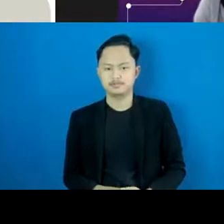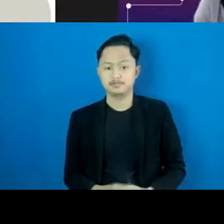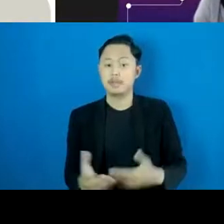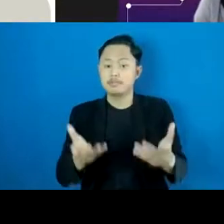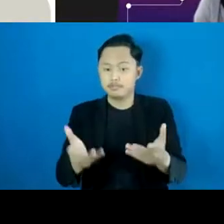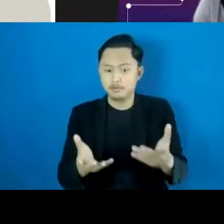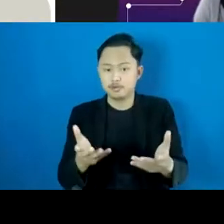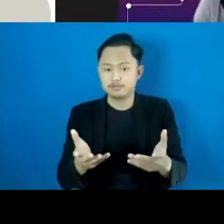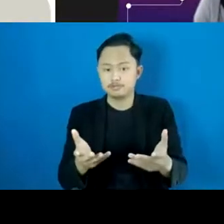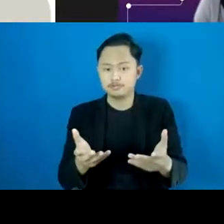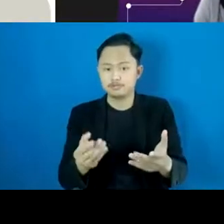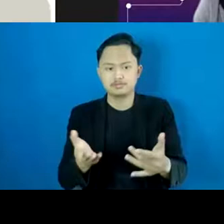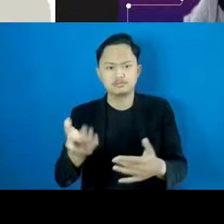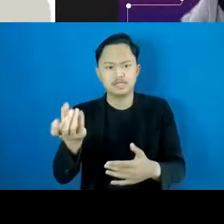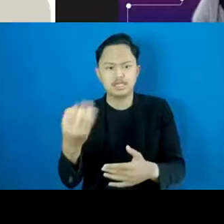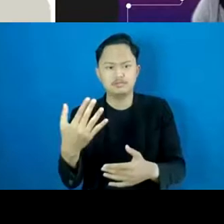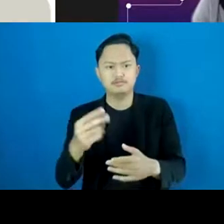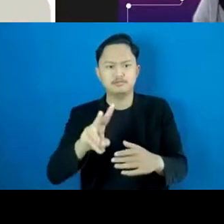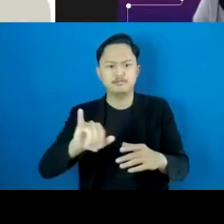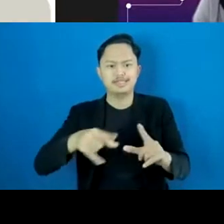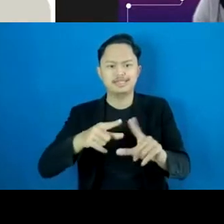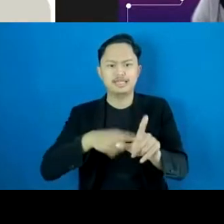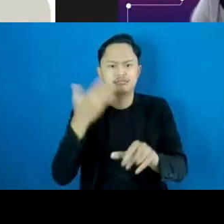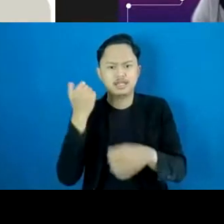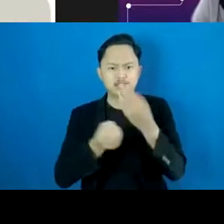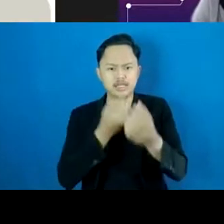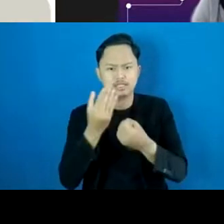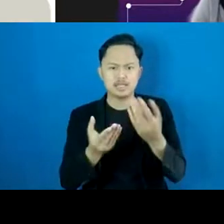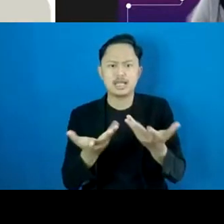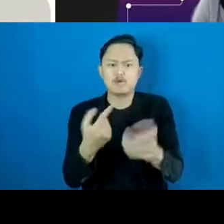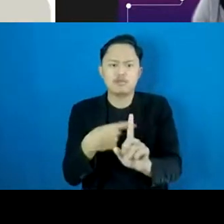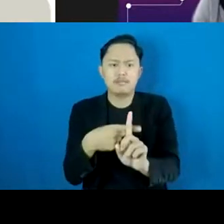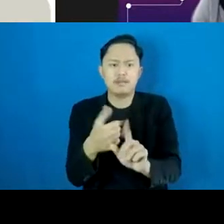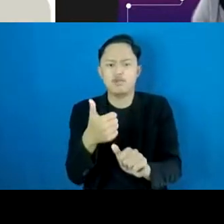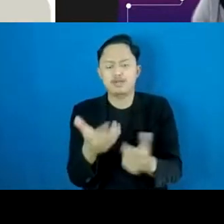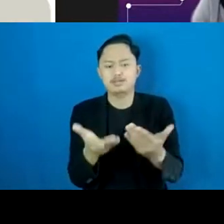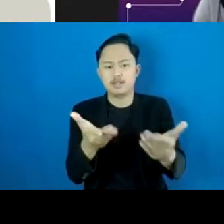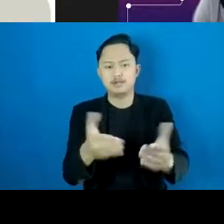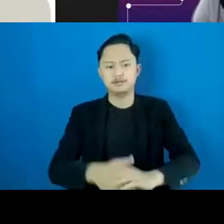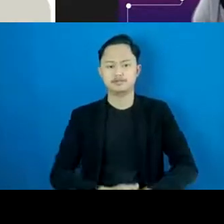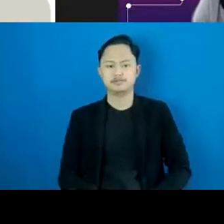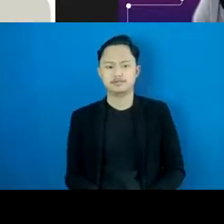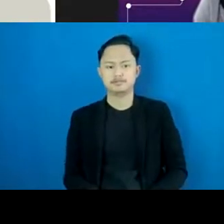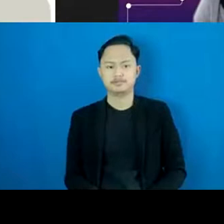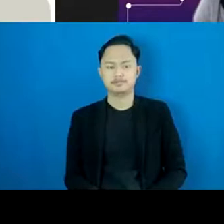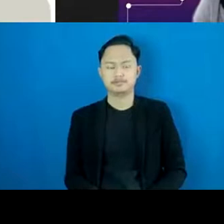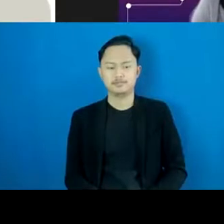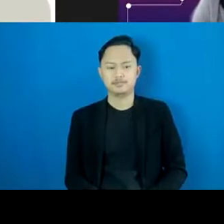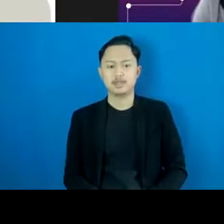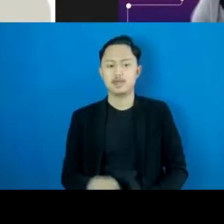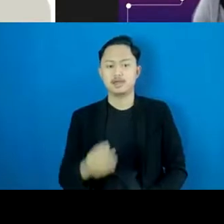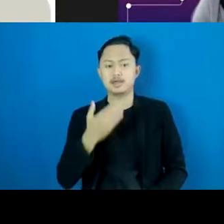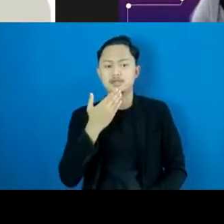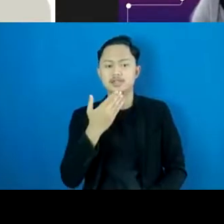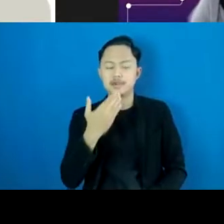Maybe Vijay can add to that. He also has a lot of experience in the deployments. Thank you, Vikrant, for your